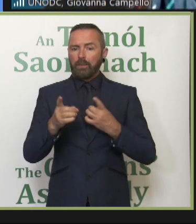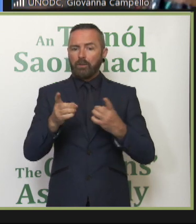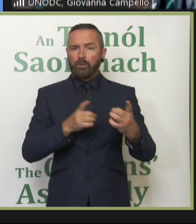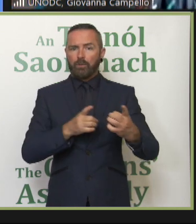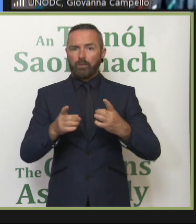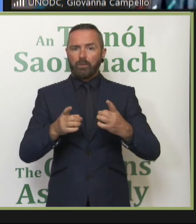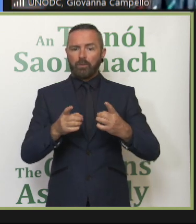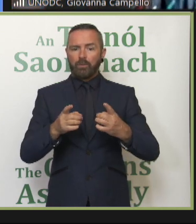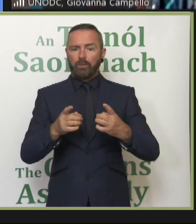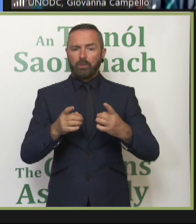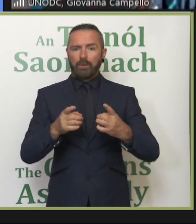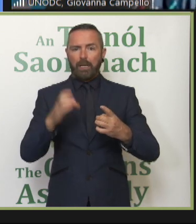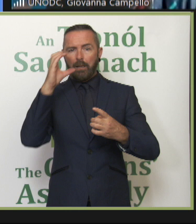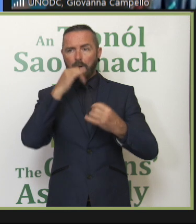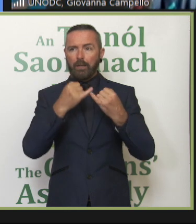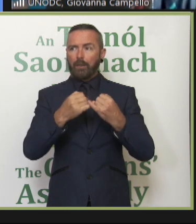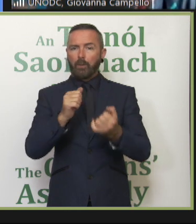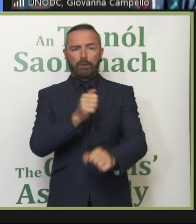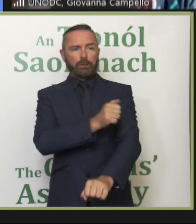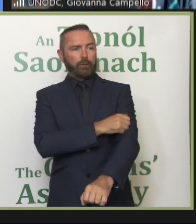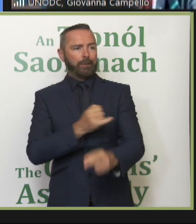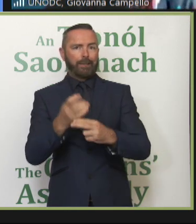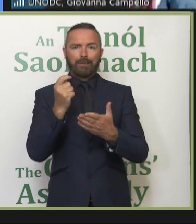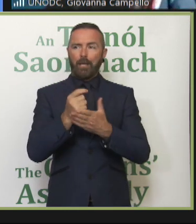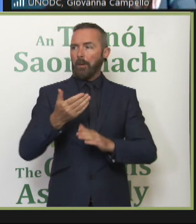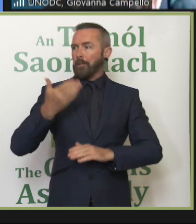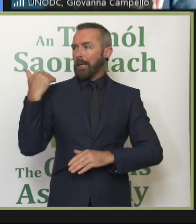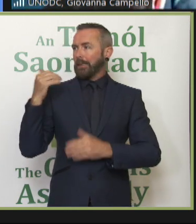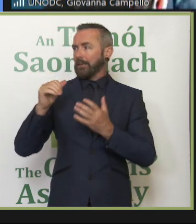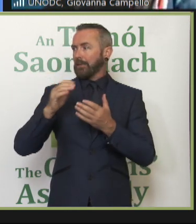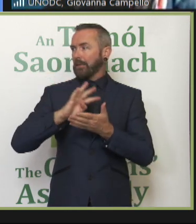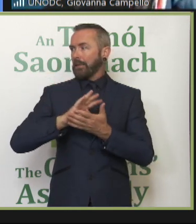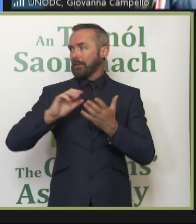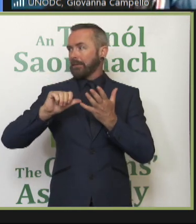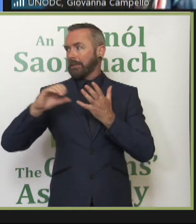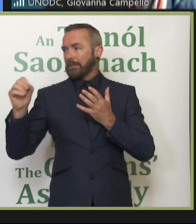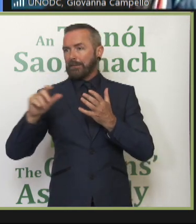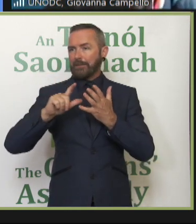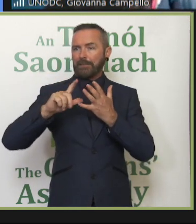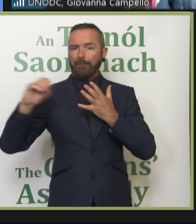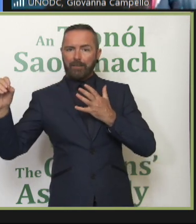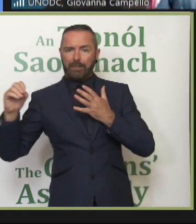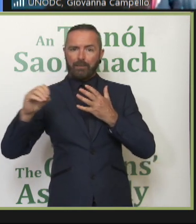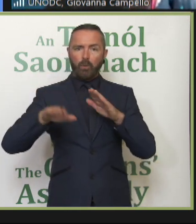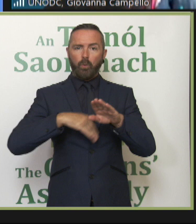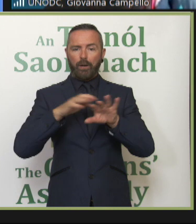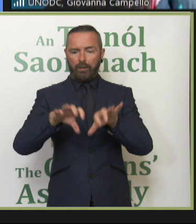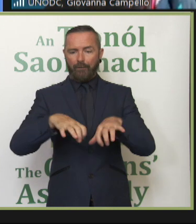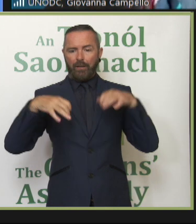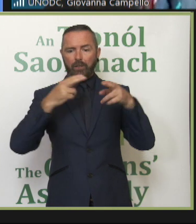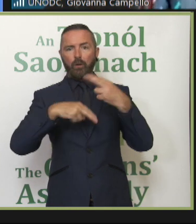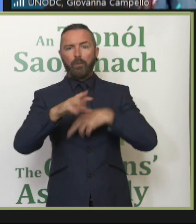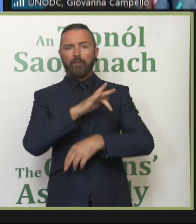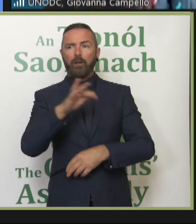bit stuck in time, like in the 60s and 70s, where the conventions come from. But in